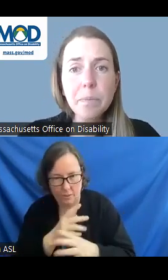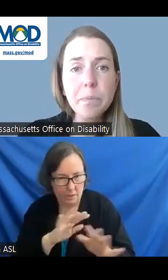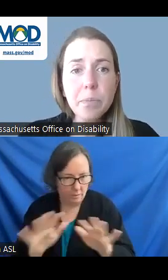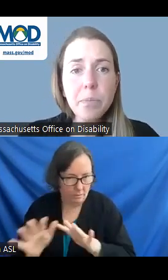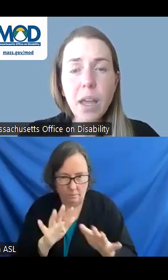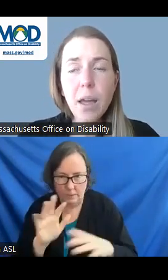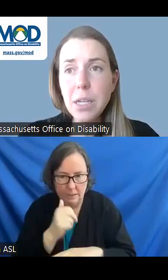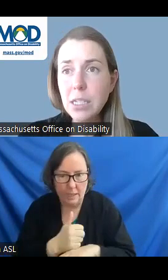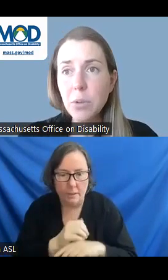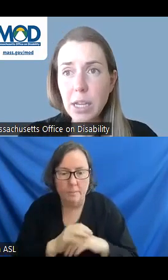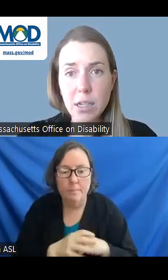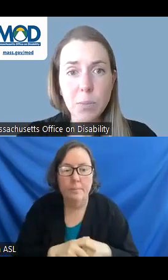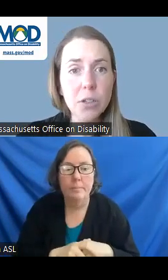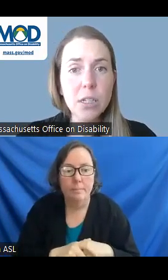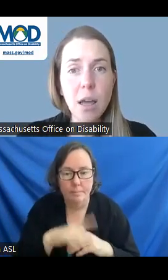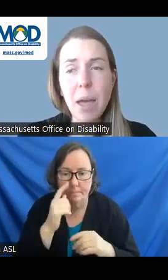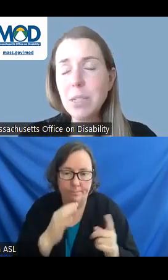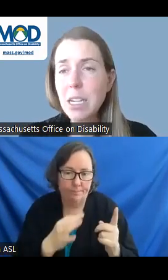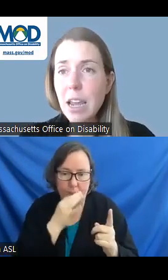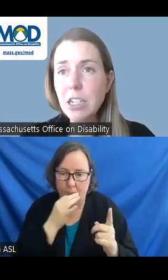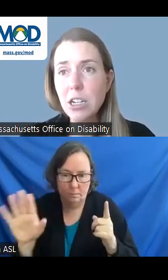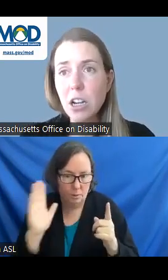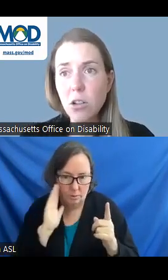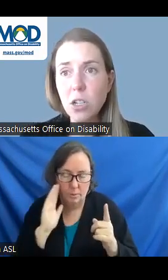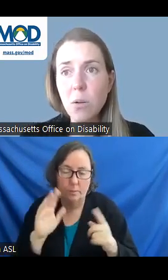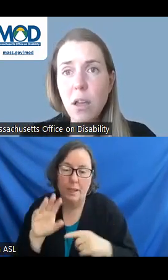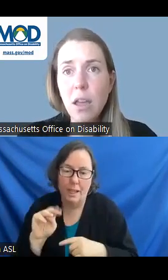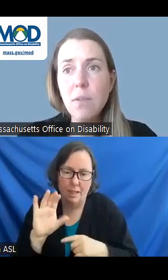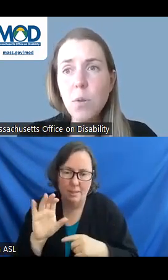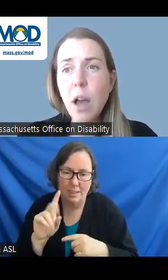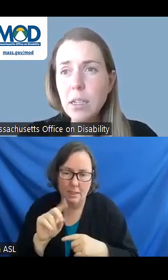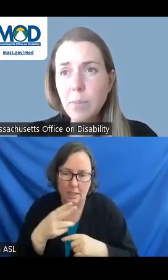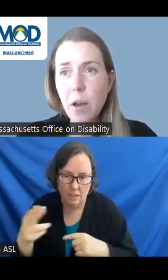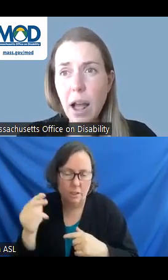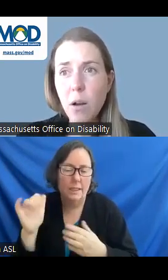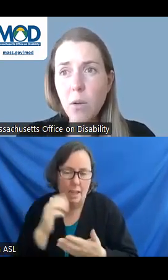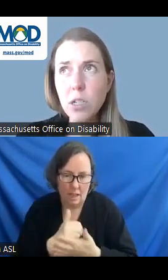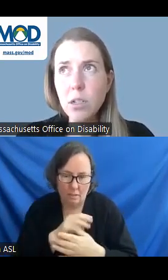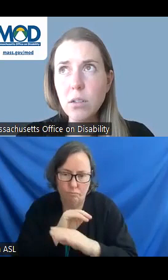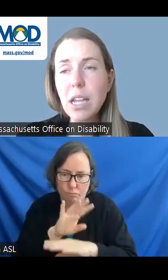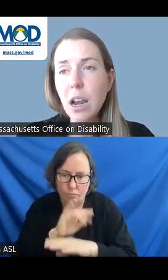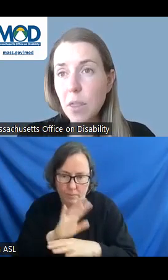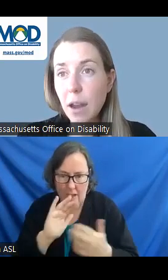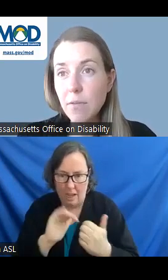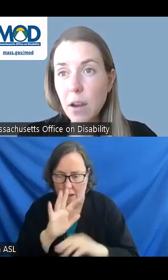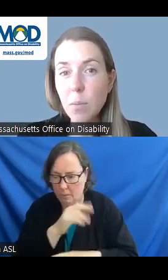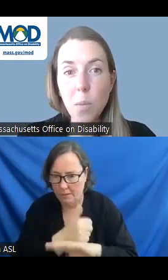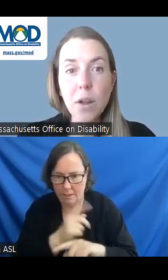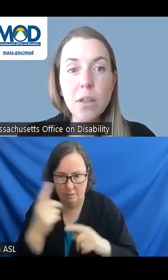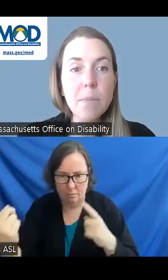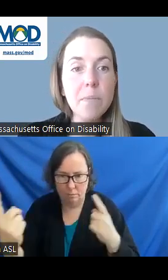that, because they're really experts. MCDHH can also give you guidance about how to set up that